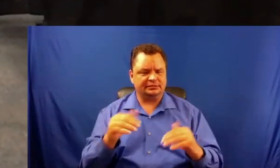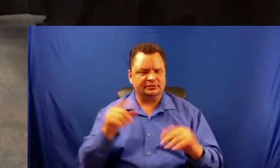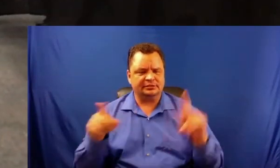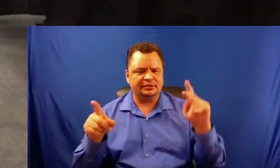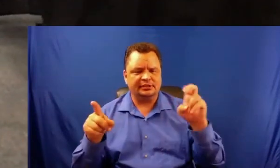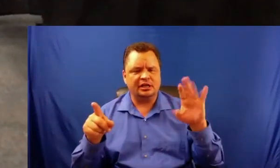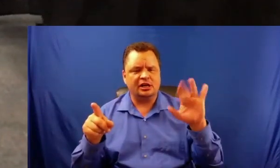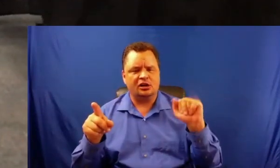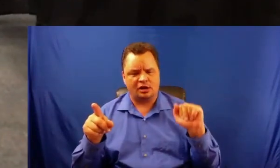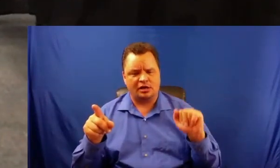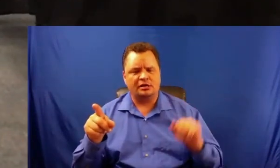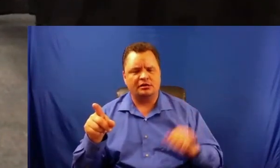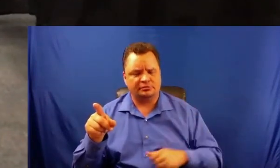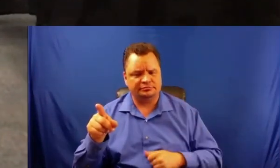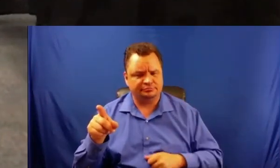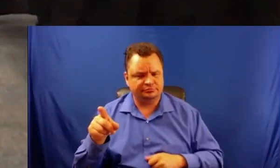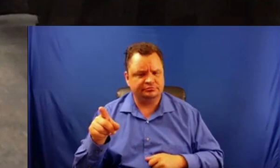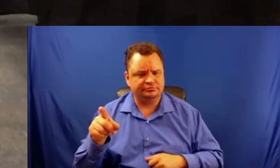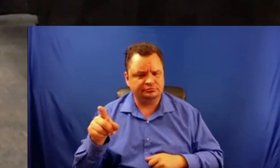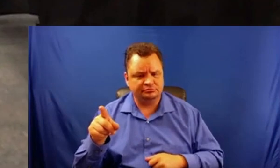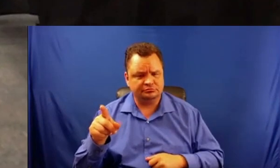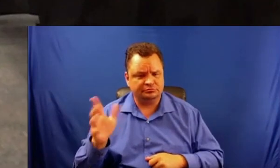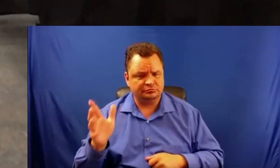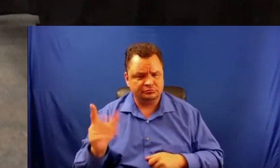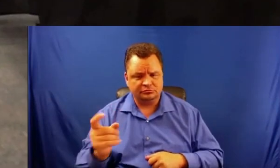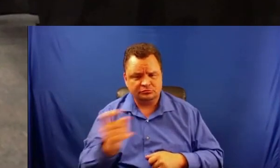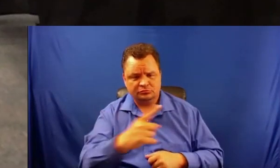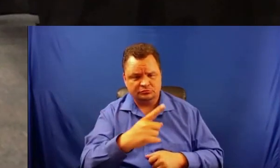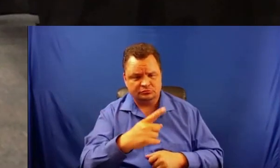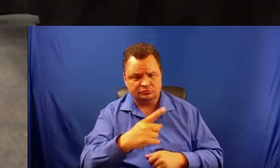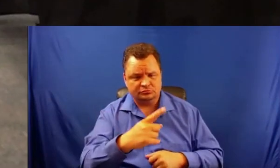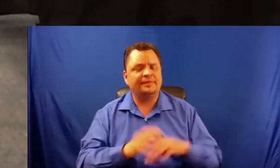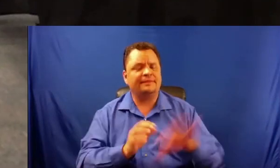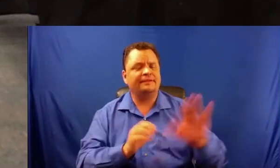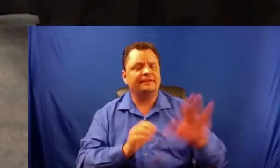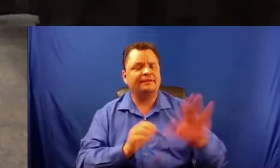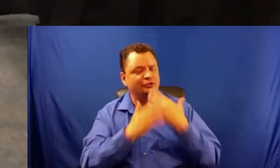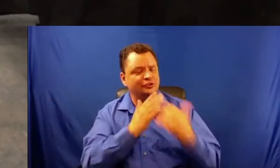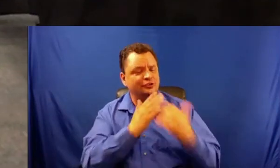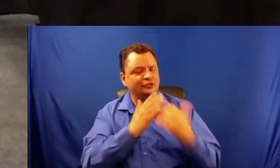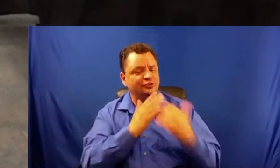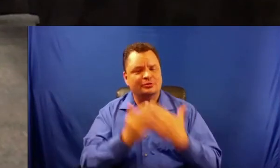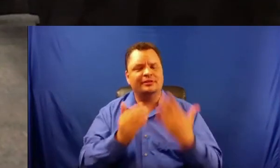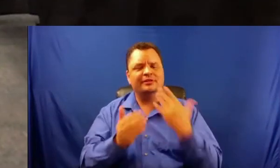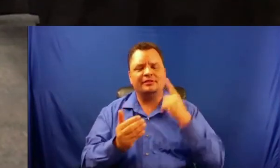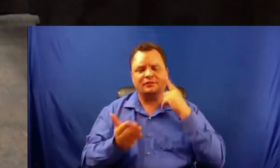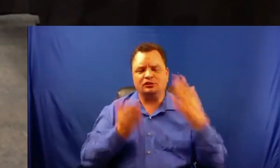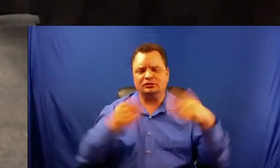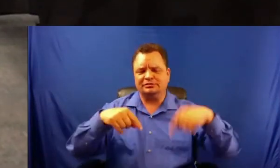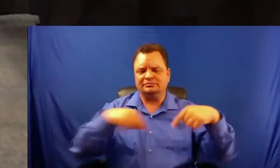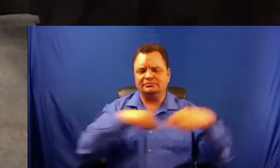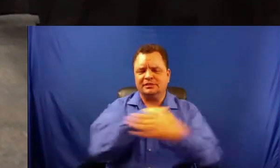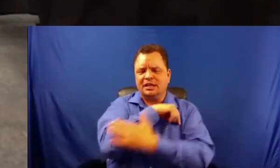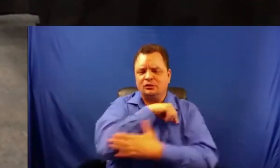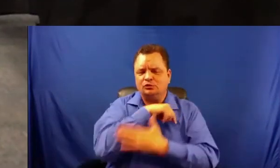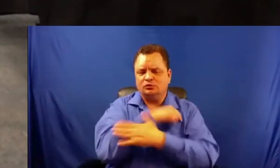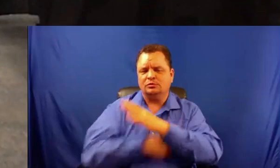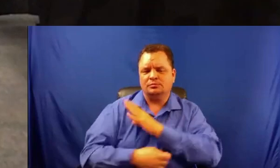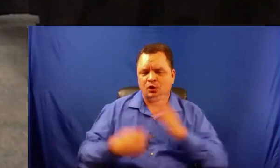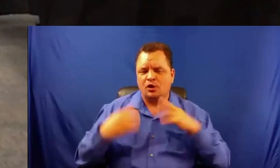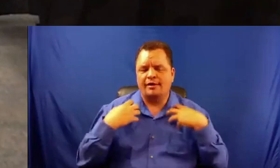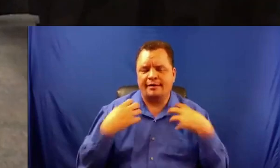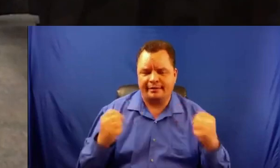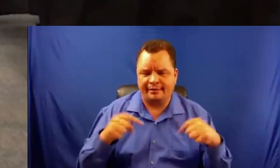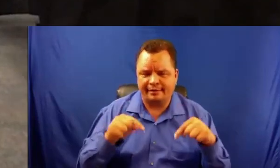Welcome. Good morning. Thank you for serving our county on the Board of Health. This is the first board meeting